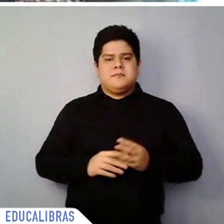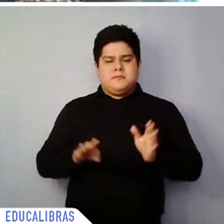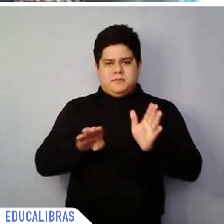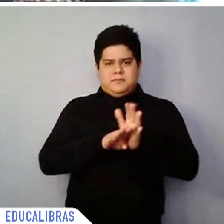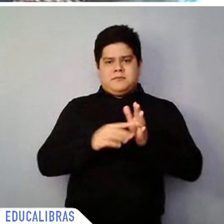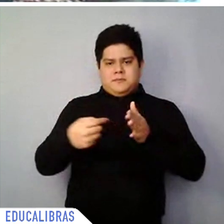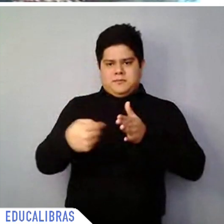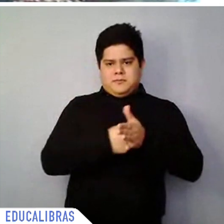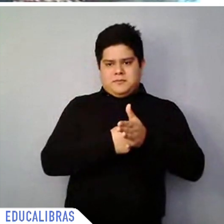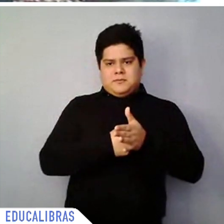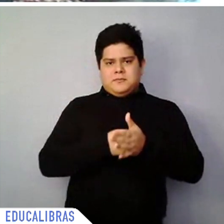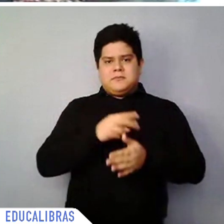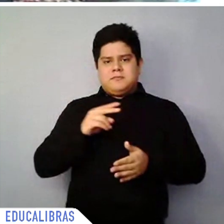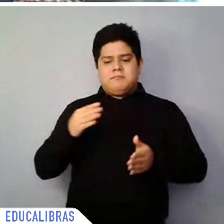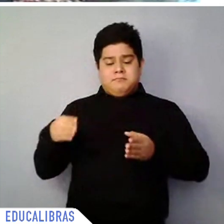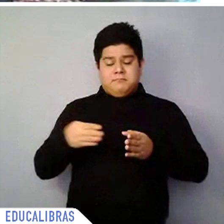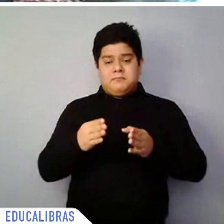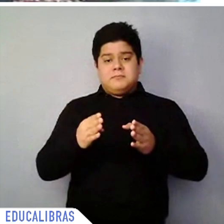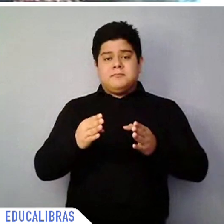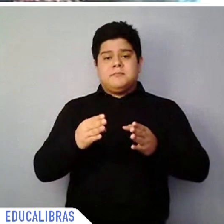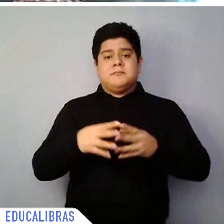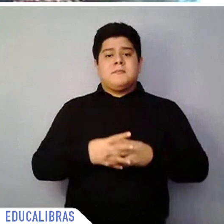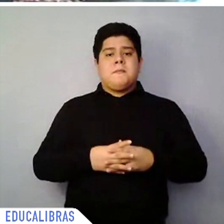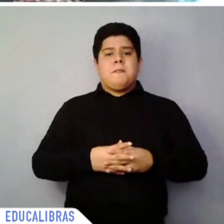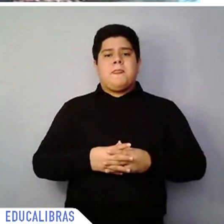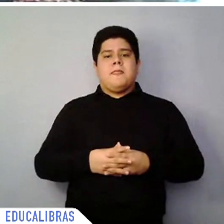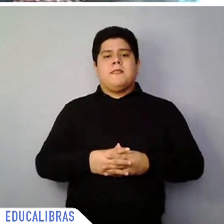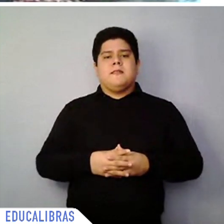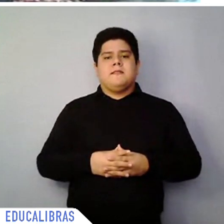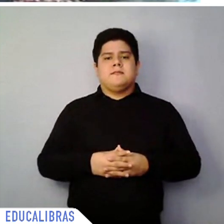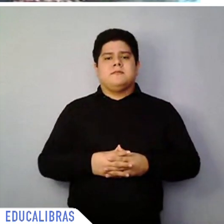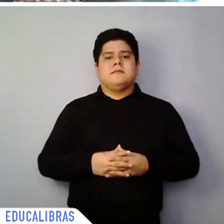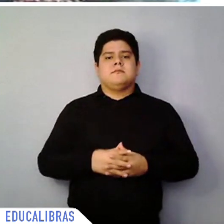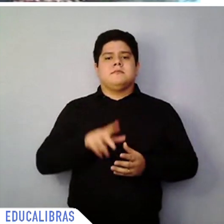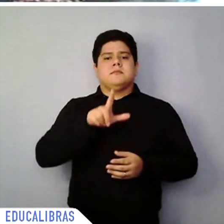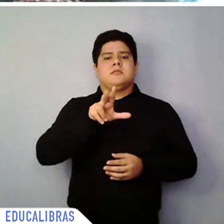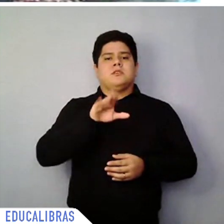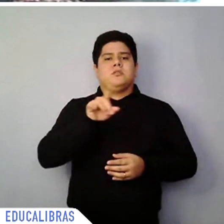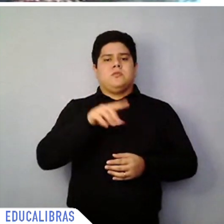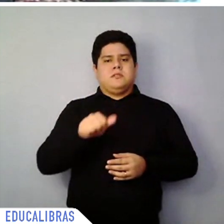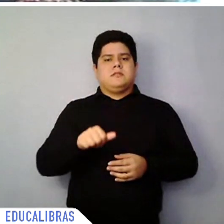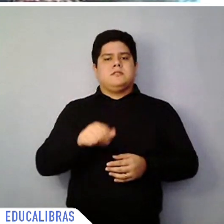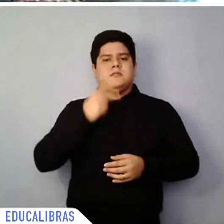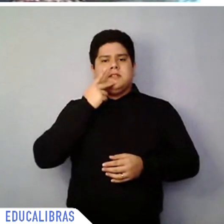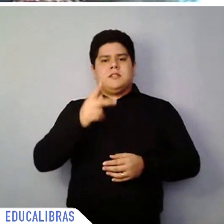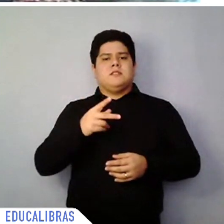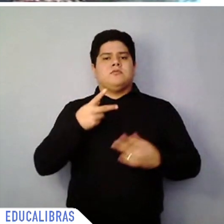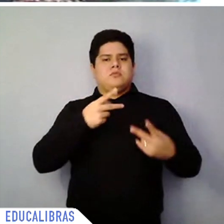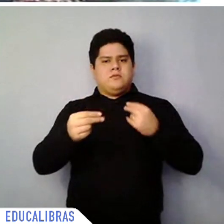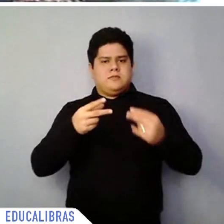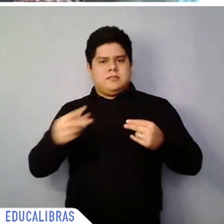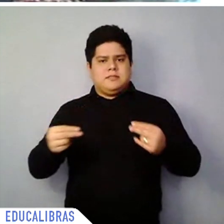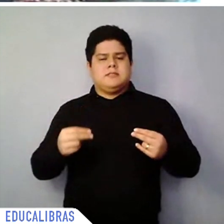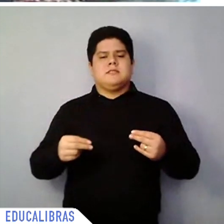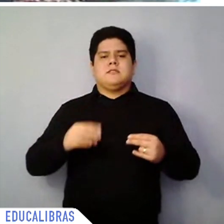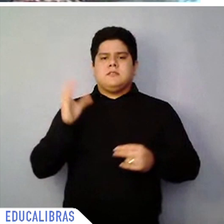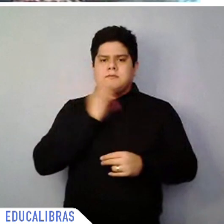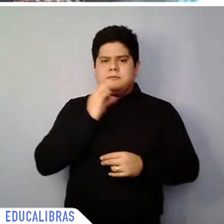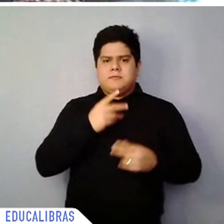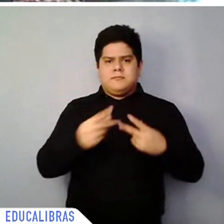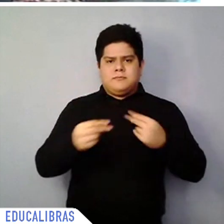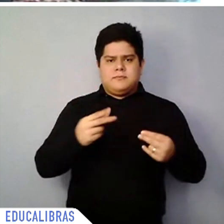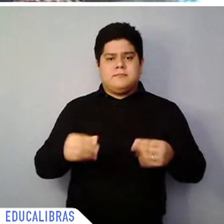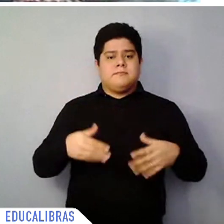3 minutes answers. And I will have a question in that line for Luiza, talking